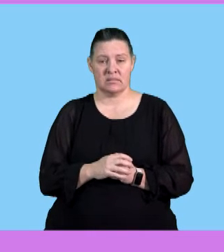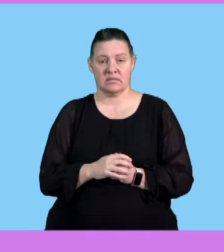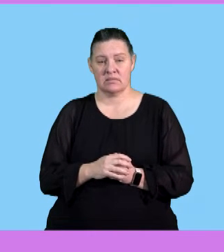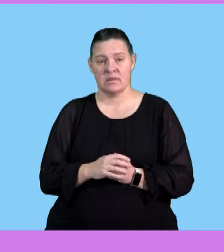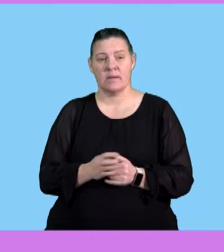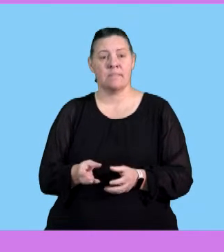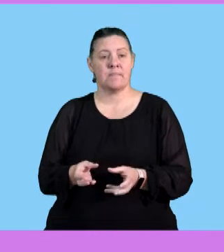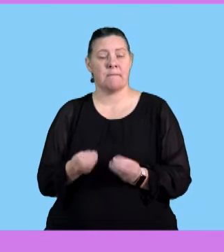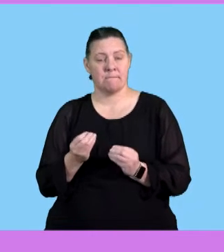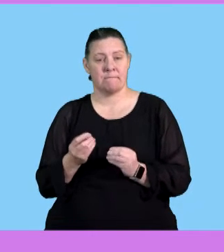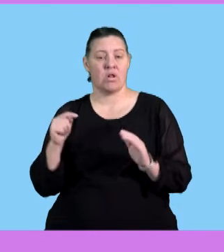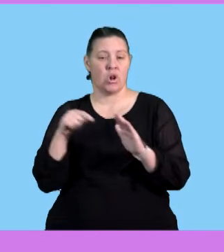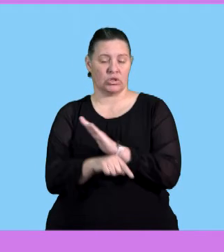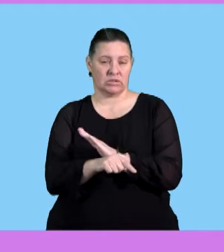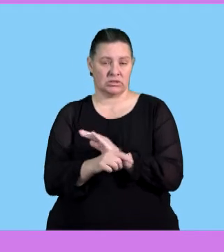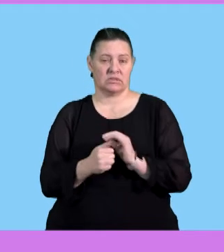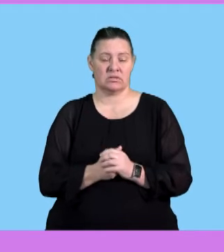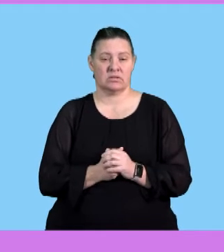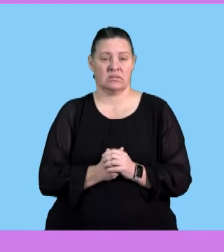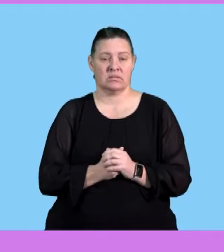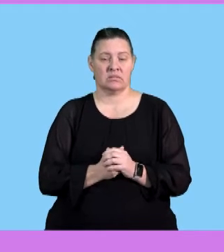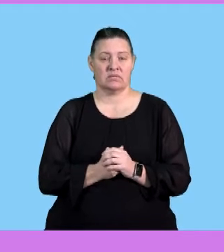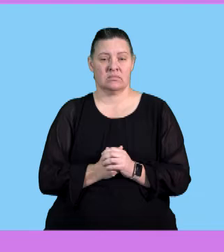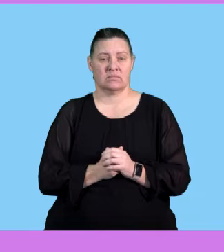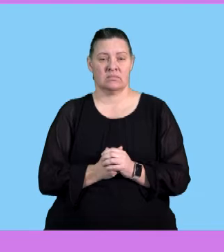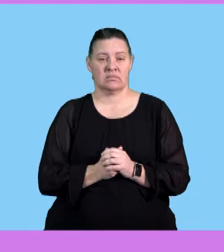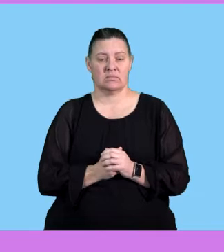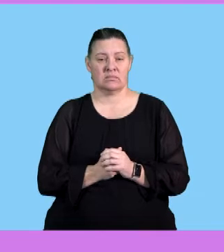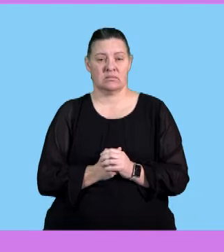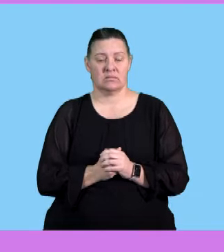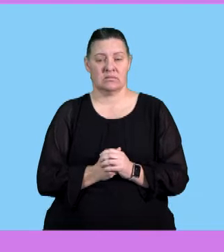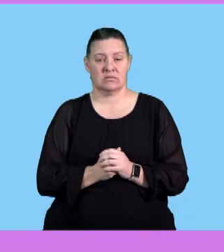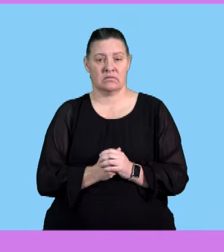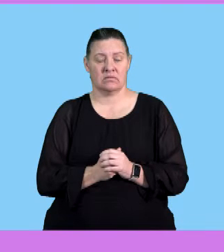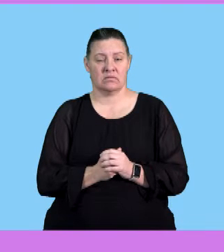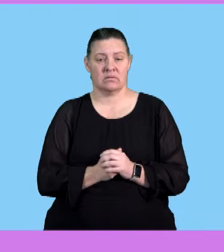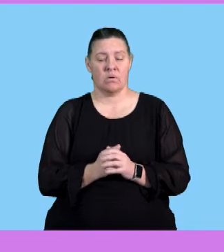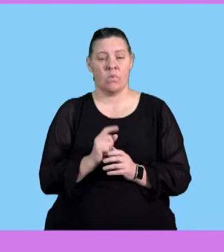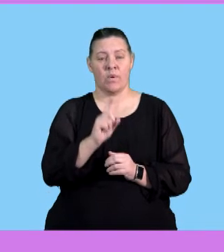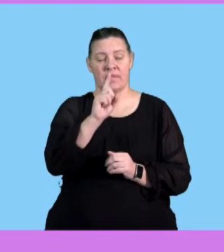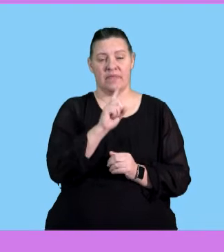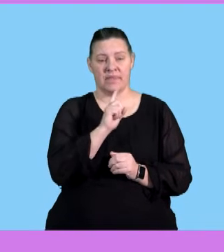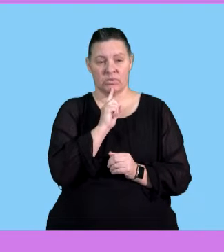4,299, and that gives us a loss of